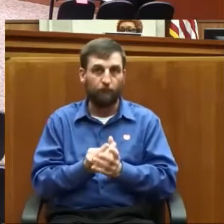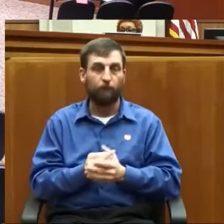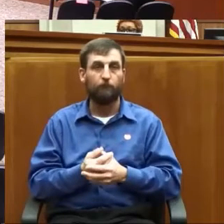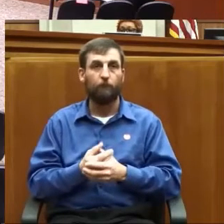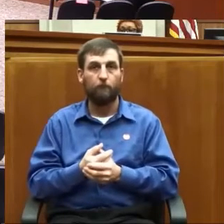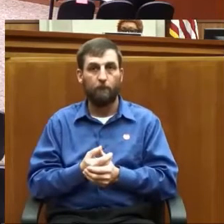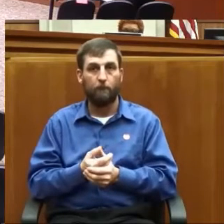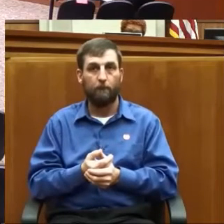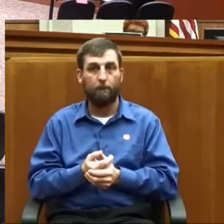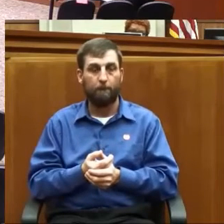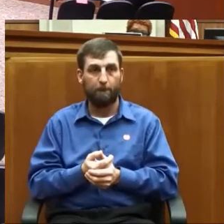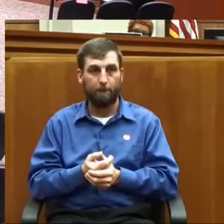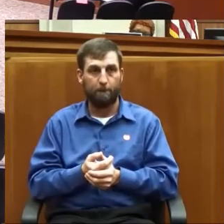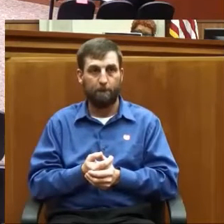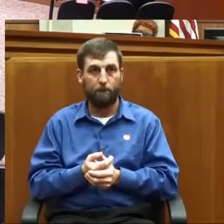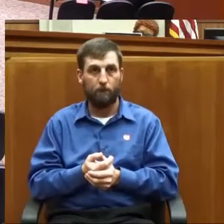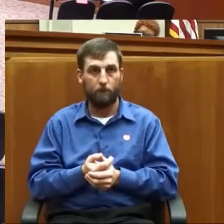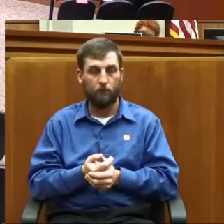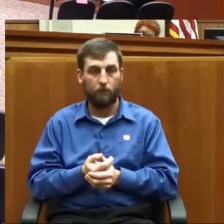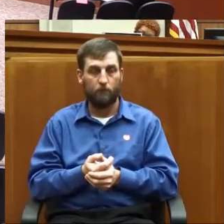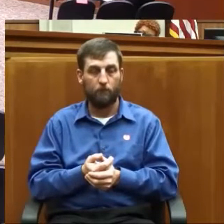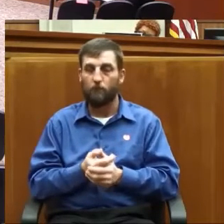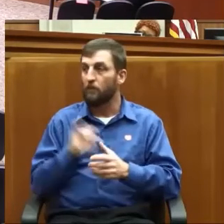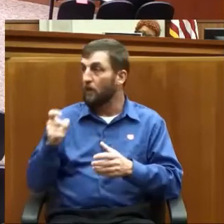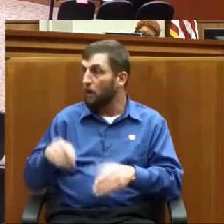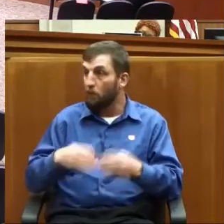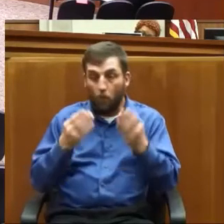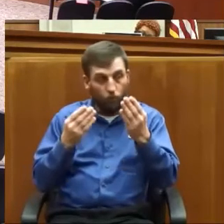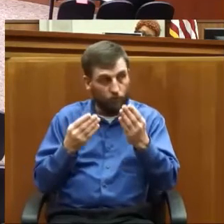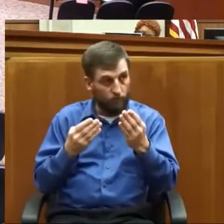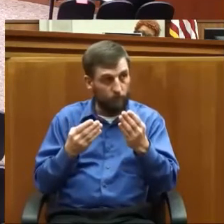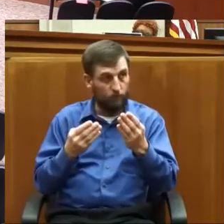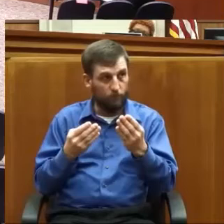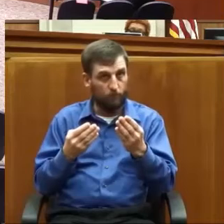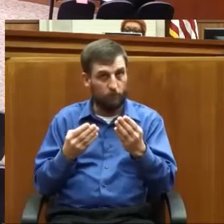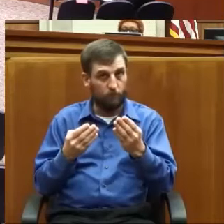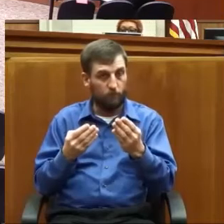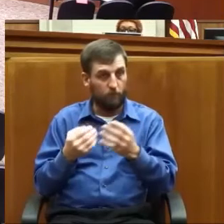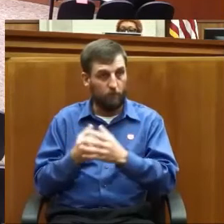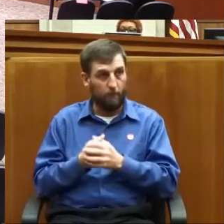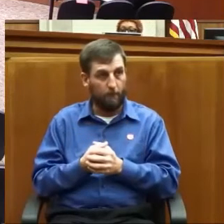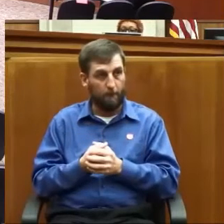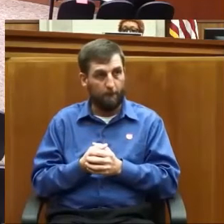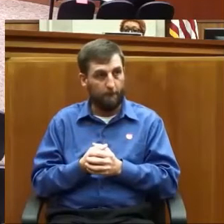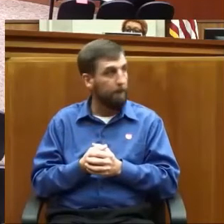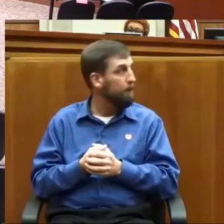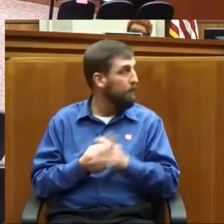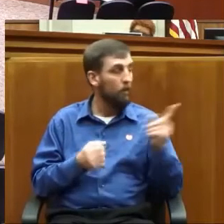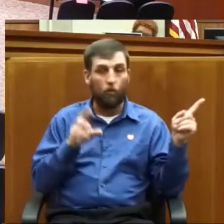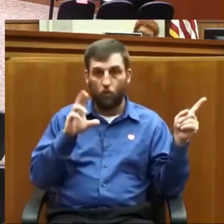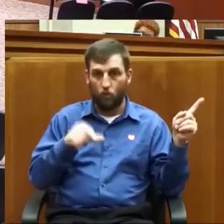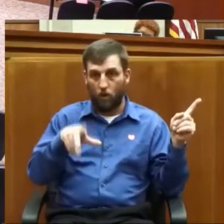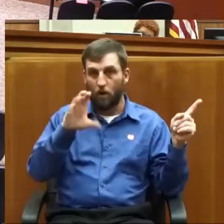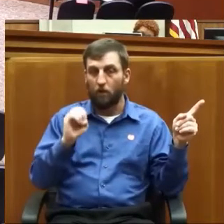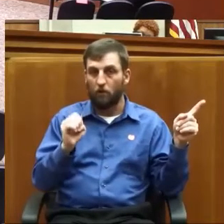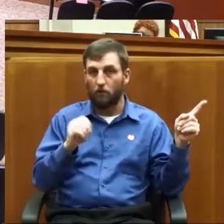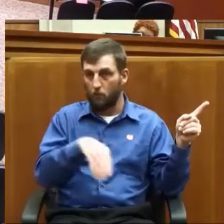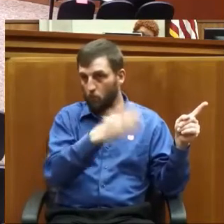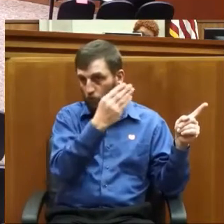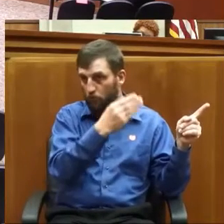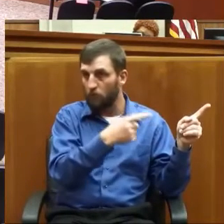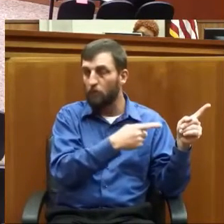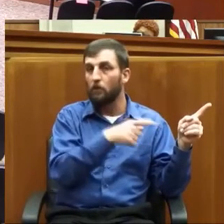Need a motion, members? Mr. Rock, thank